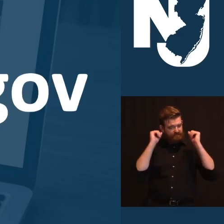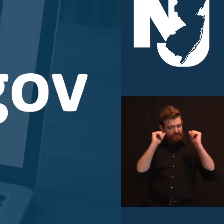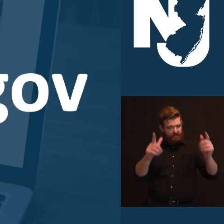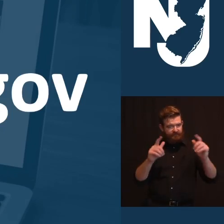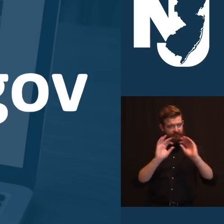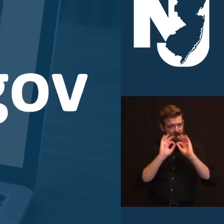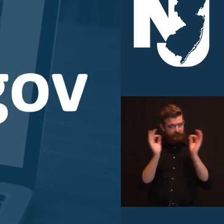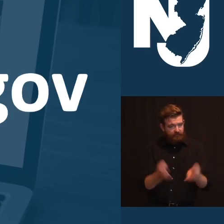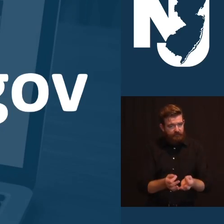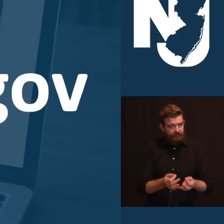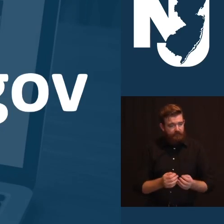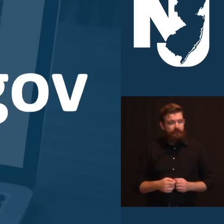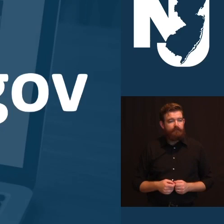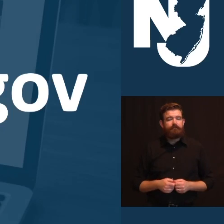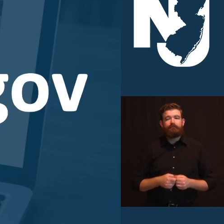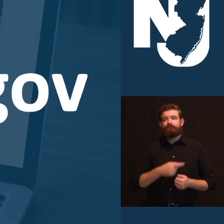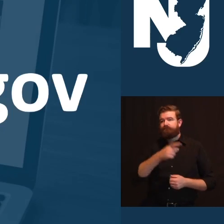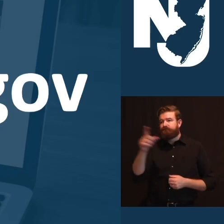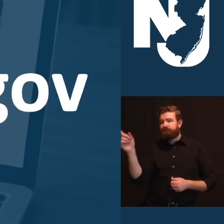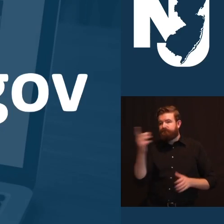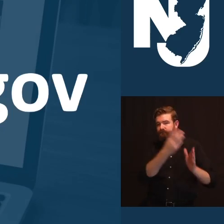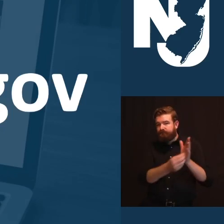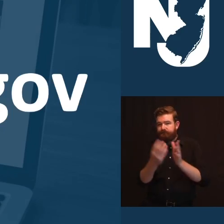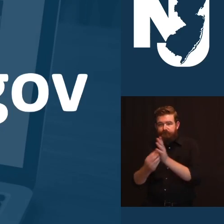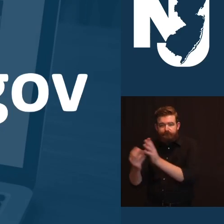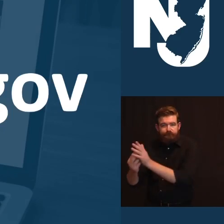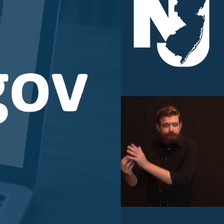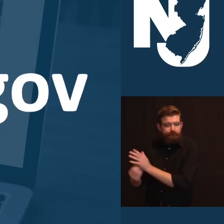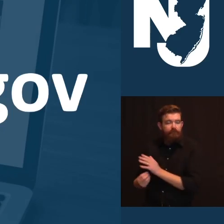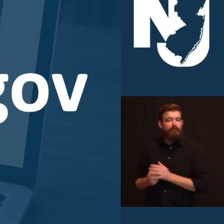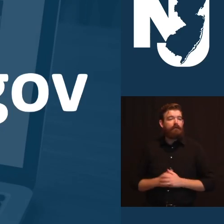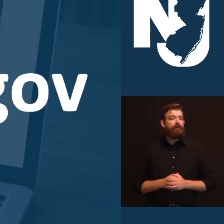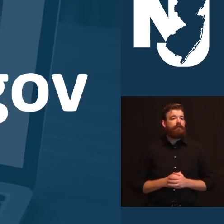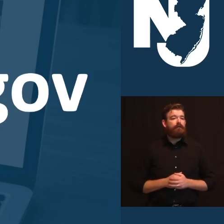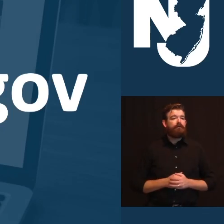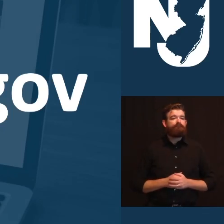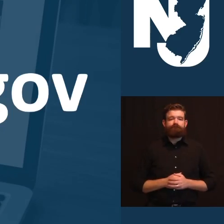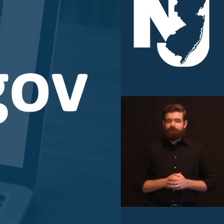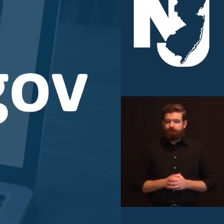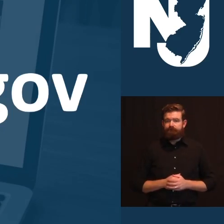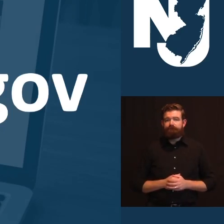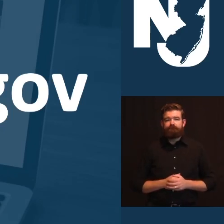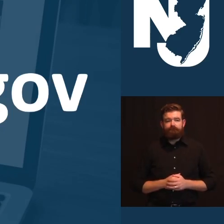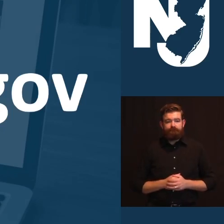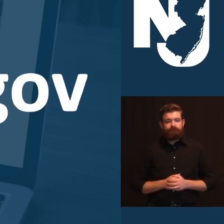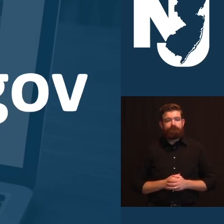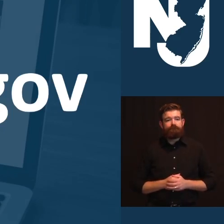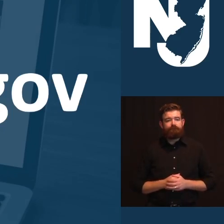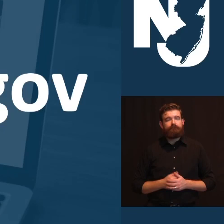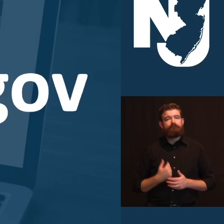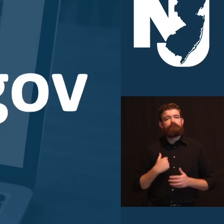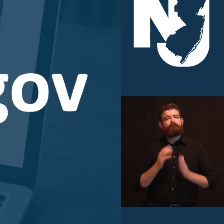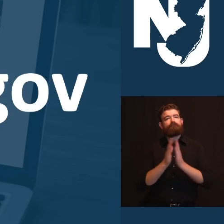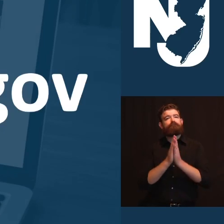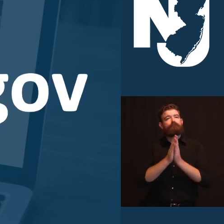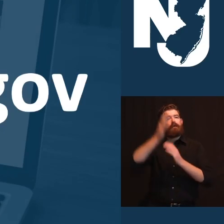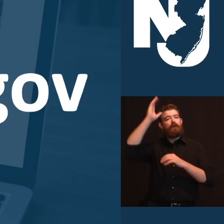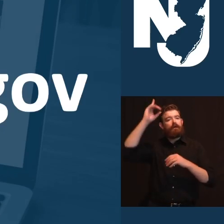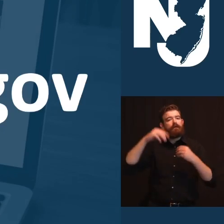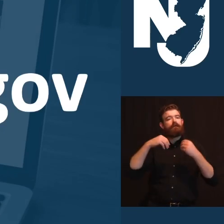Bill, and may he continue to give hope to the families like Chris Stanix, whose loved ones are working to pull through and defeat